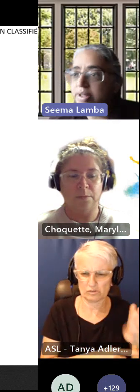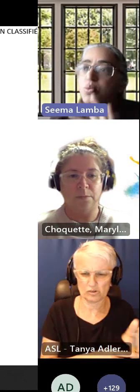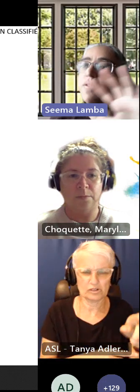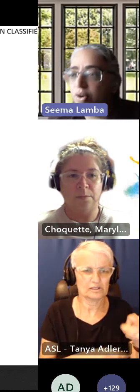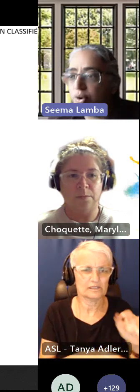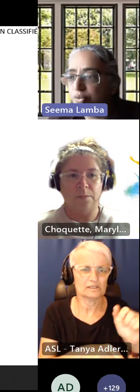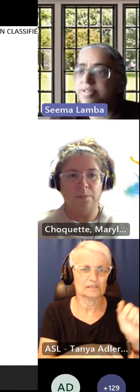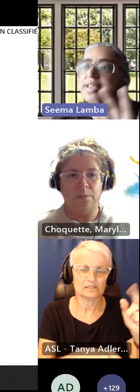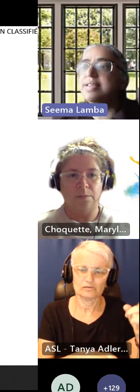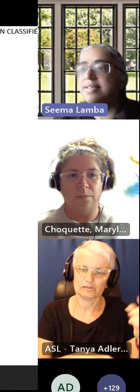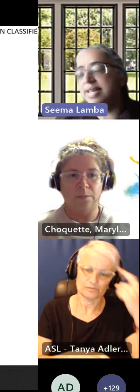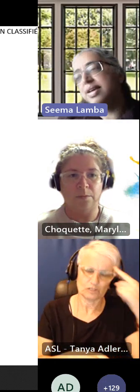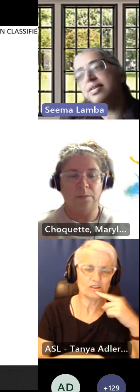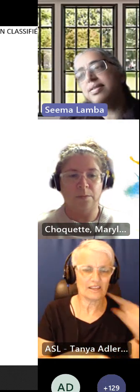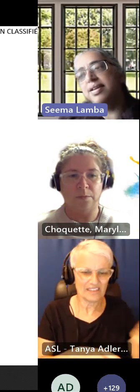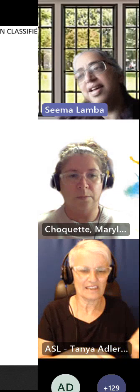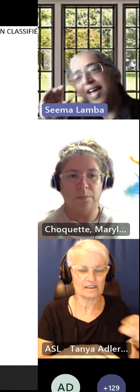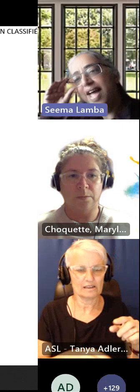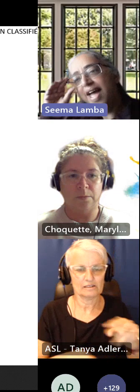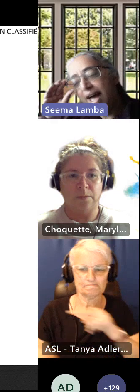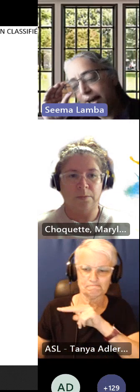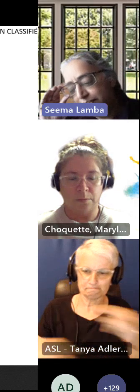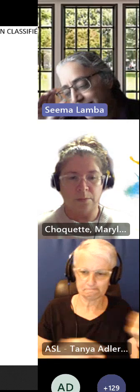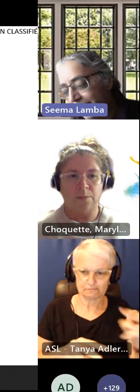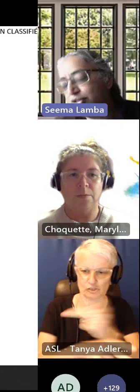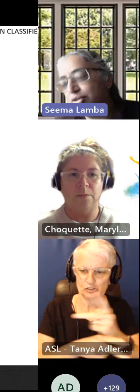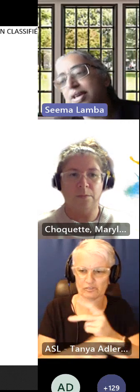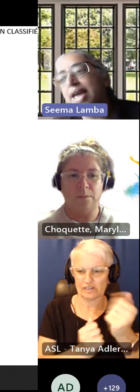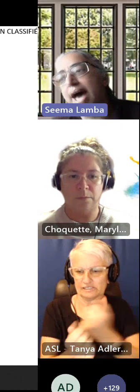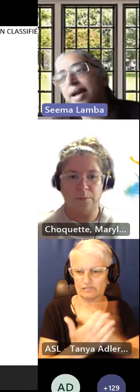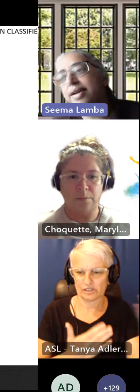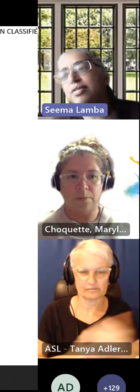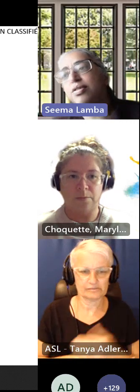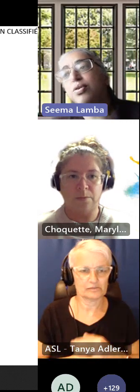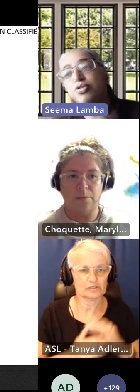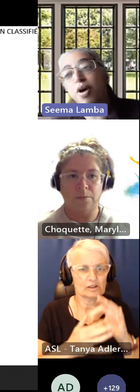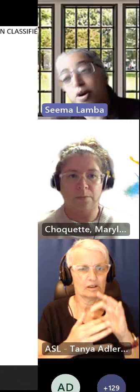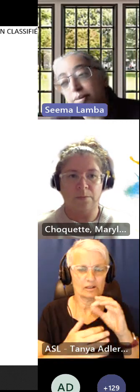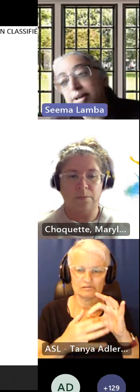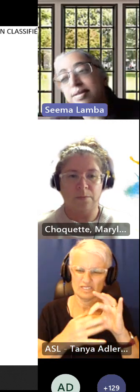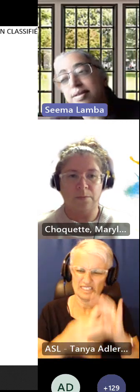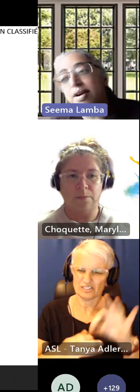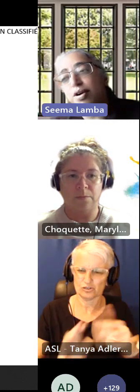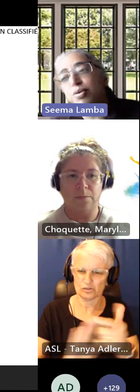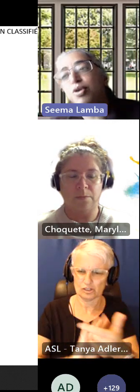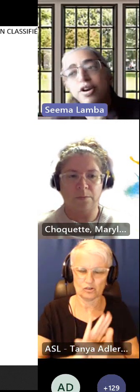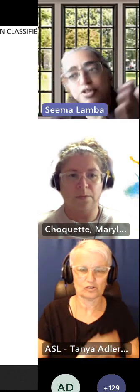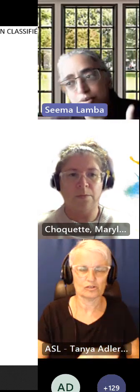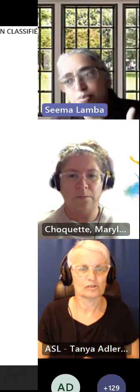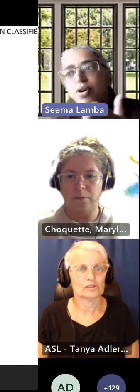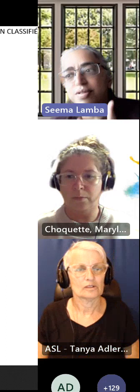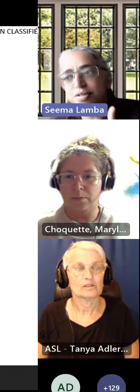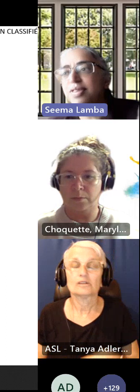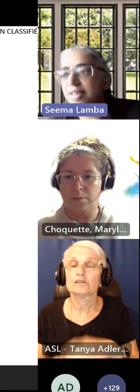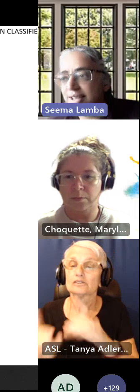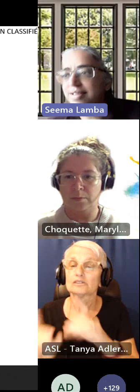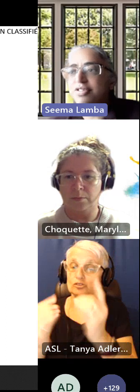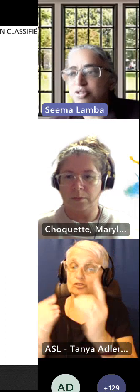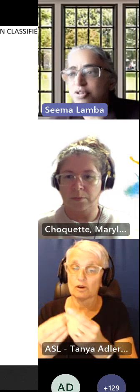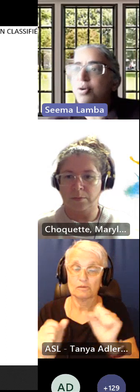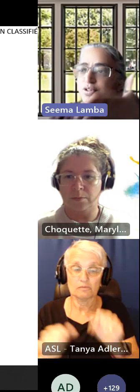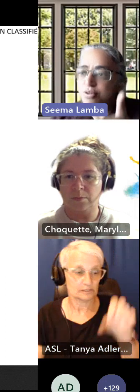Board is really the one that oversees things under the Act. So departments are required to report